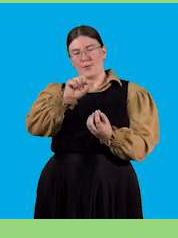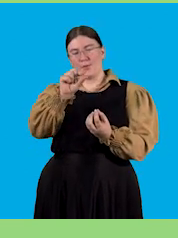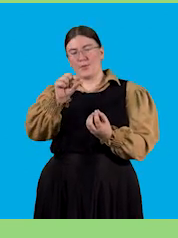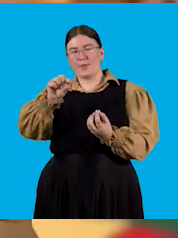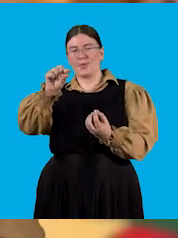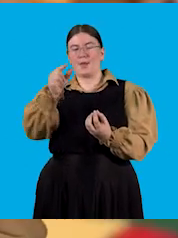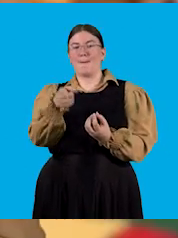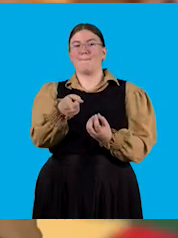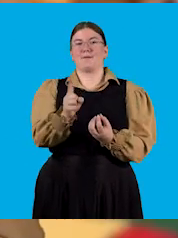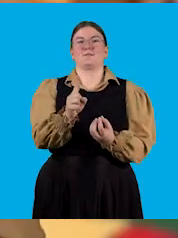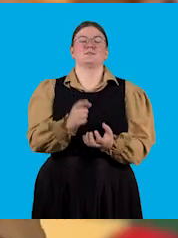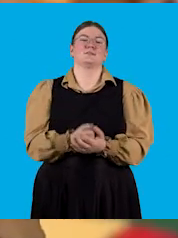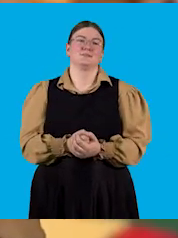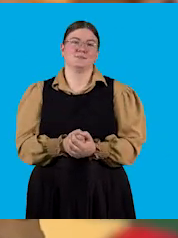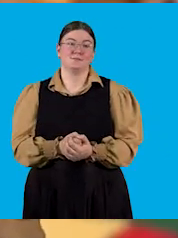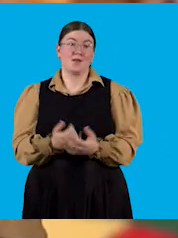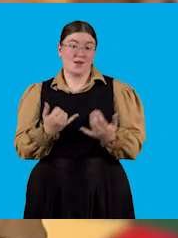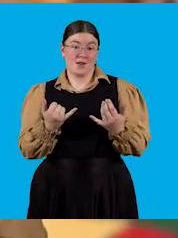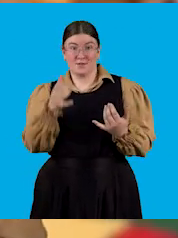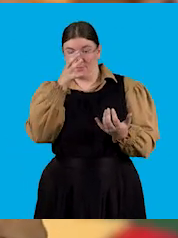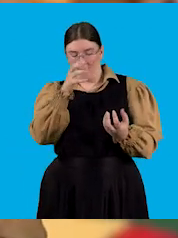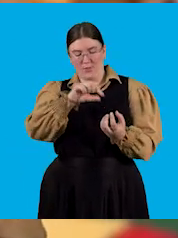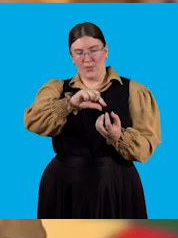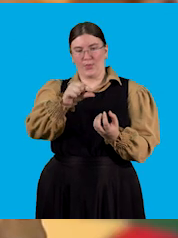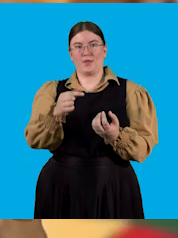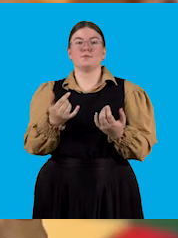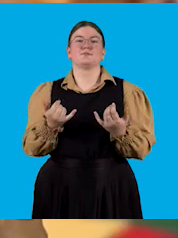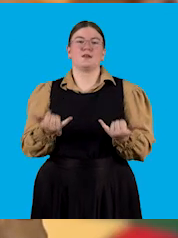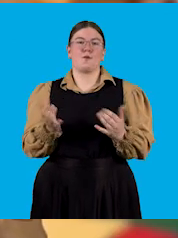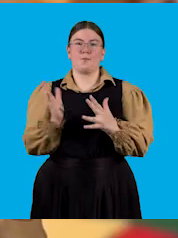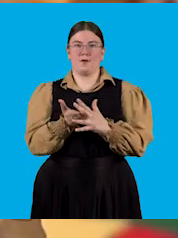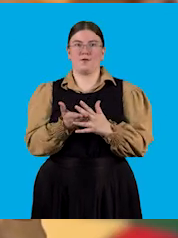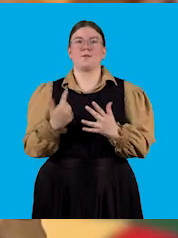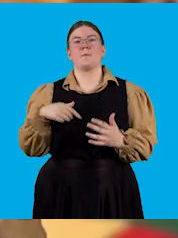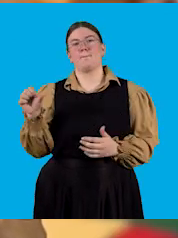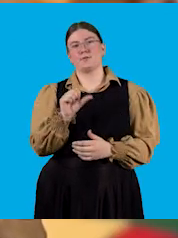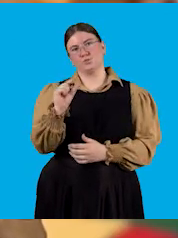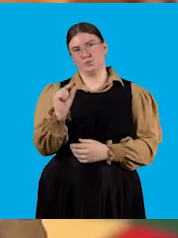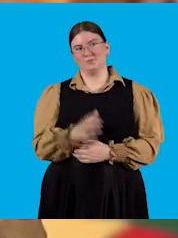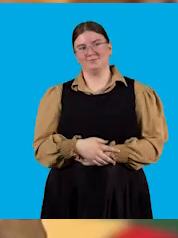Let us take a break and we will be back shortly.